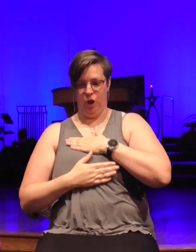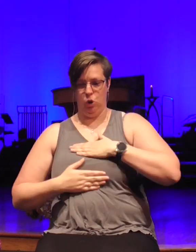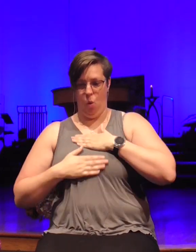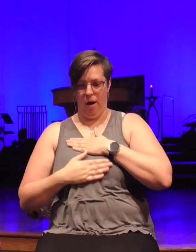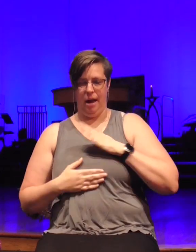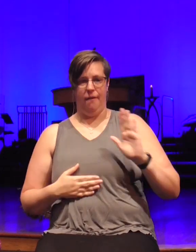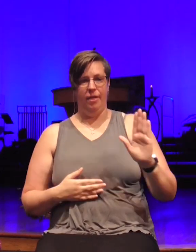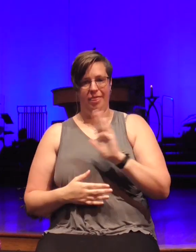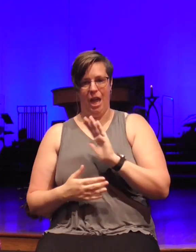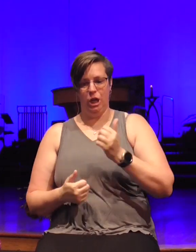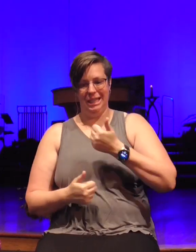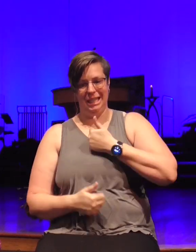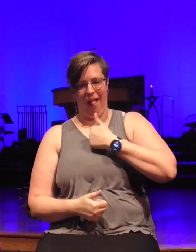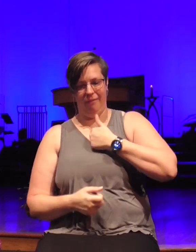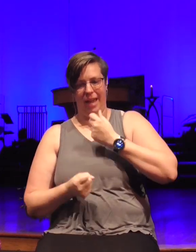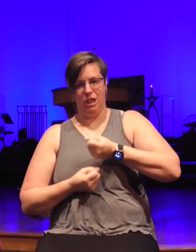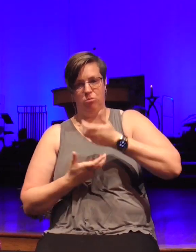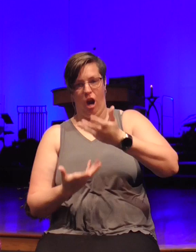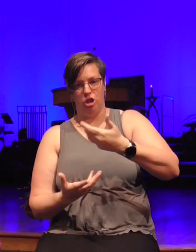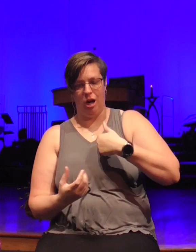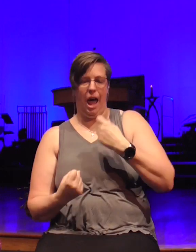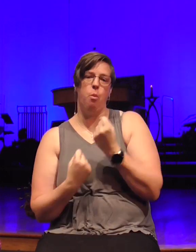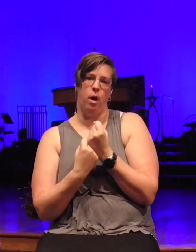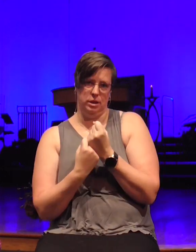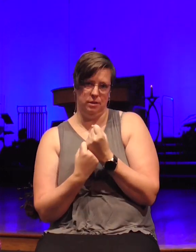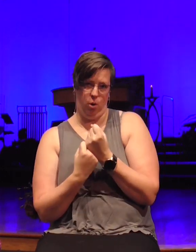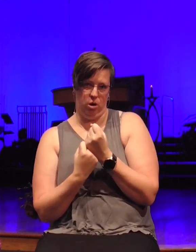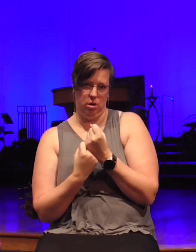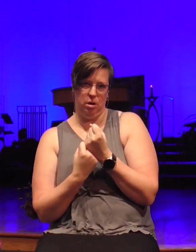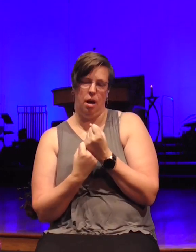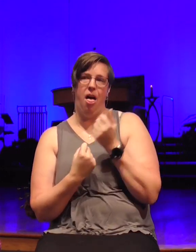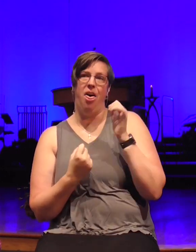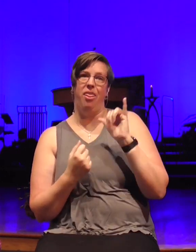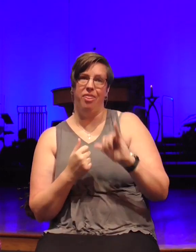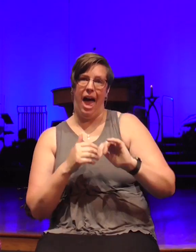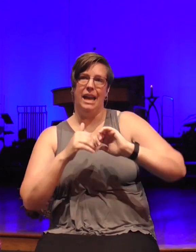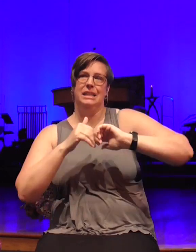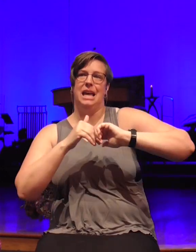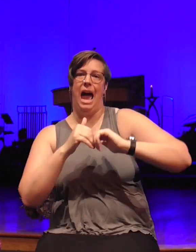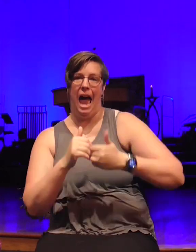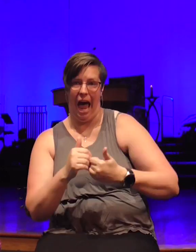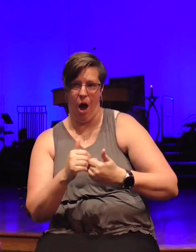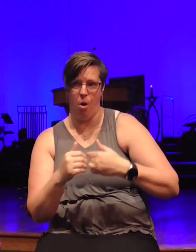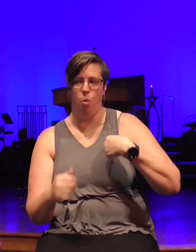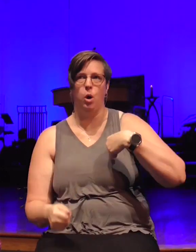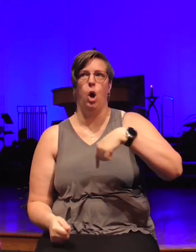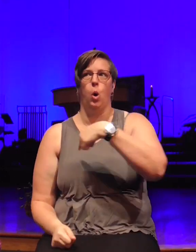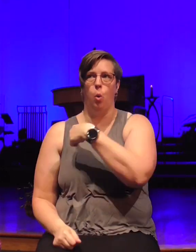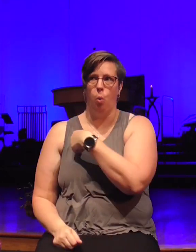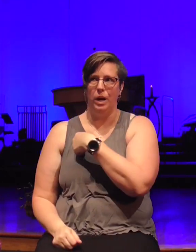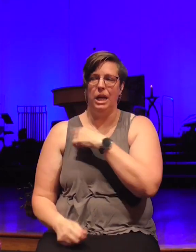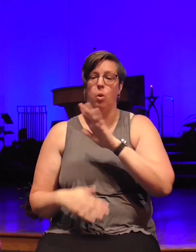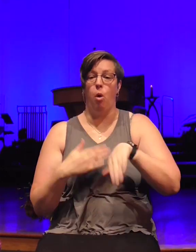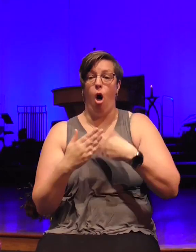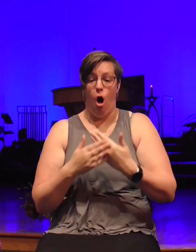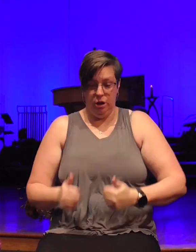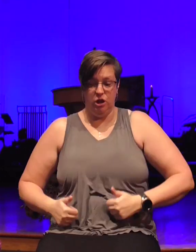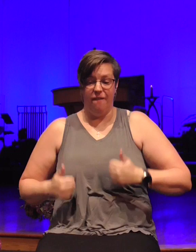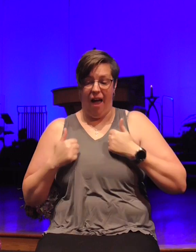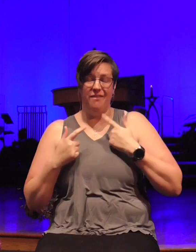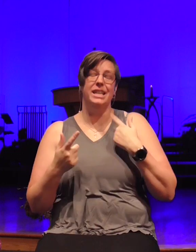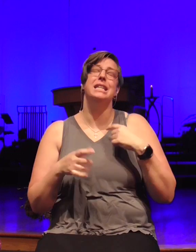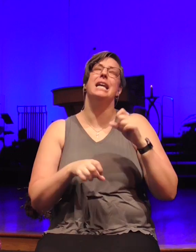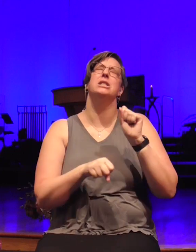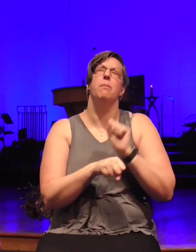their self-expression and want to support. And that is how we, I think, will all survive. It will take work. It takes